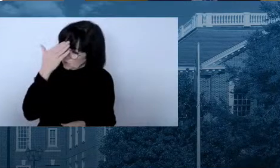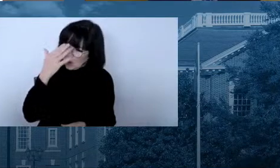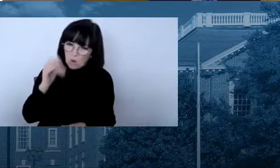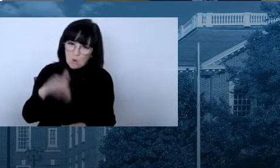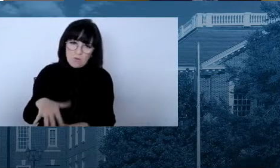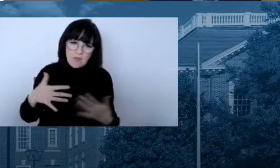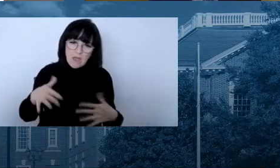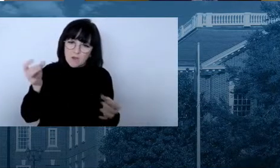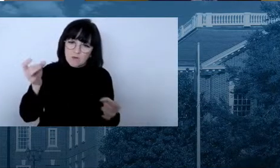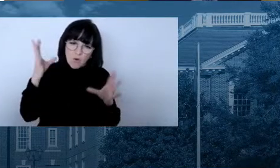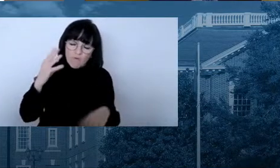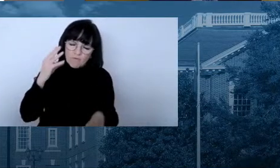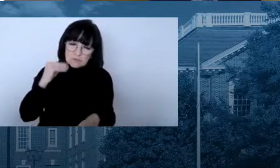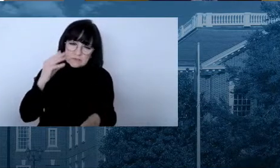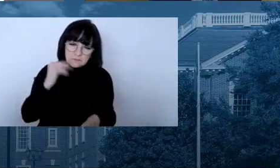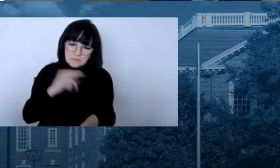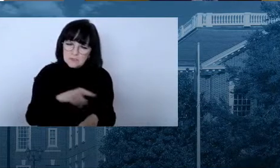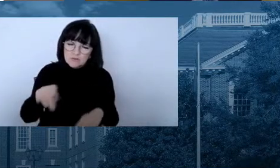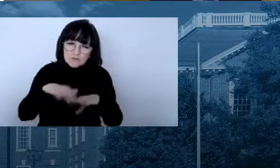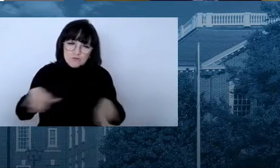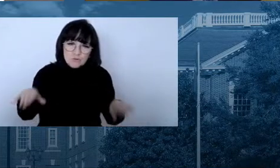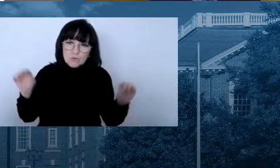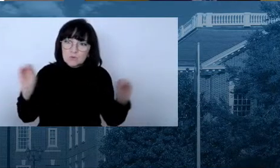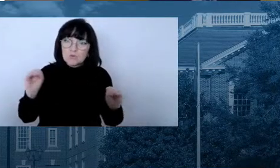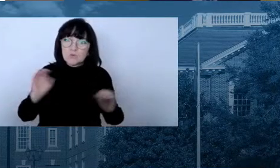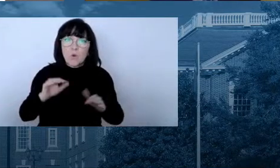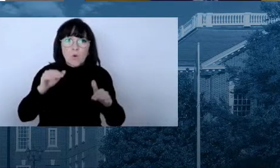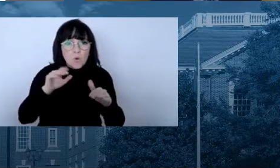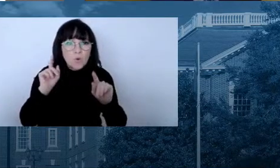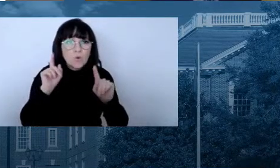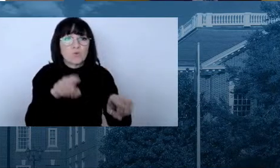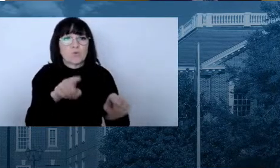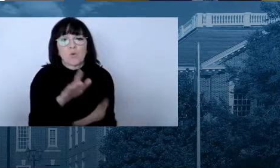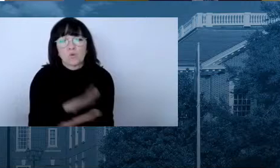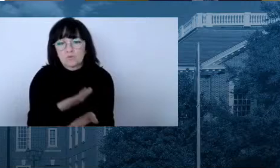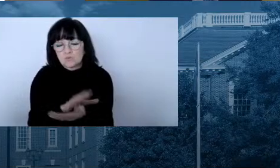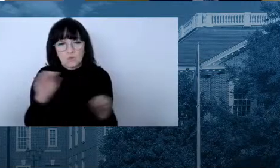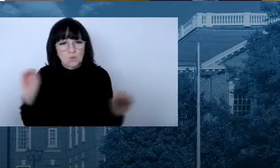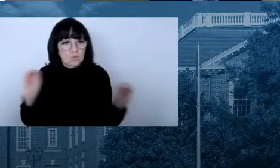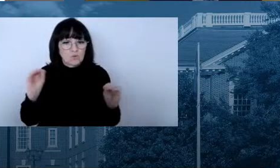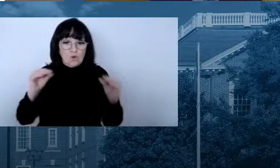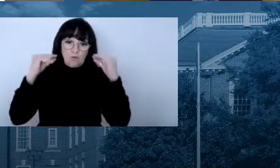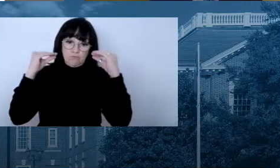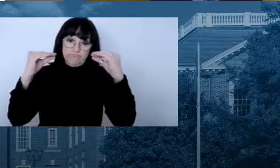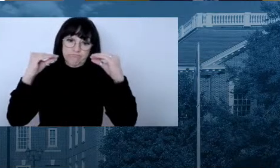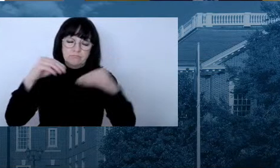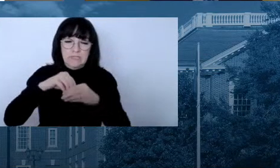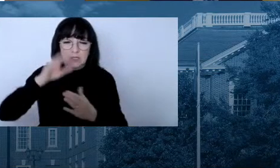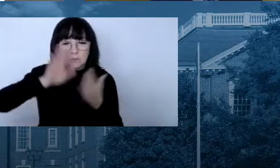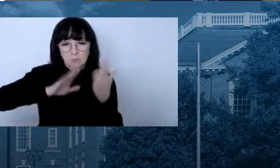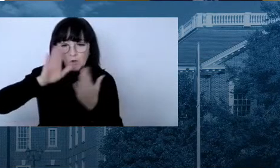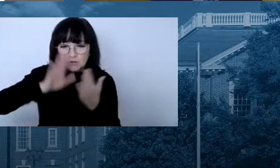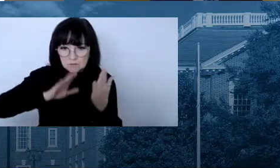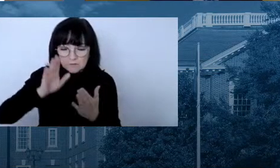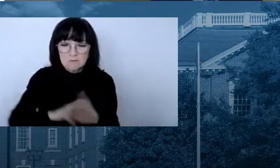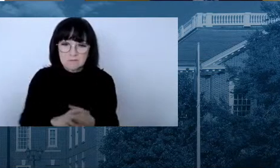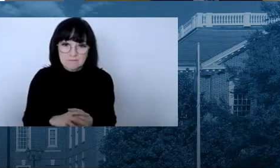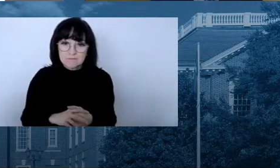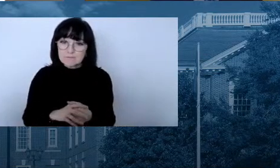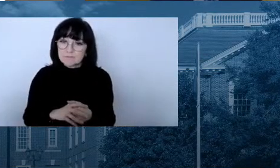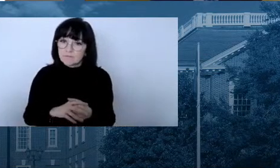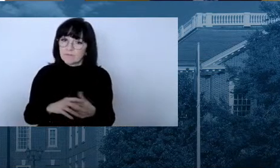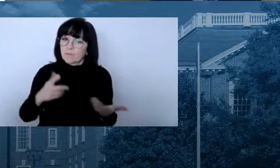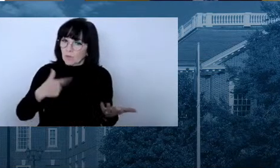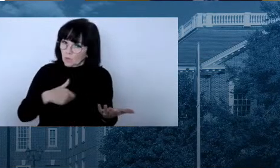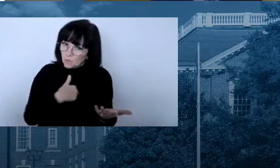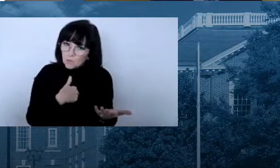safe and structured the environments are. We also know that with our mask mandates, that they're safer there at home than there in school than